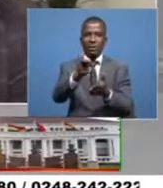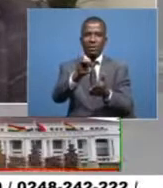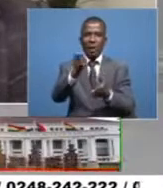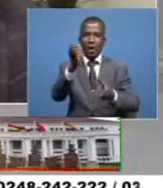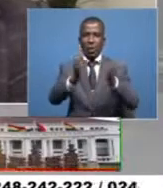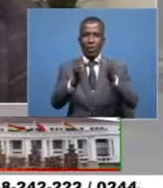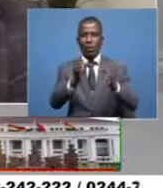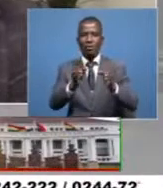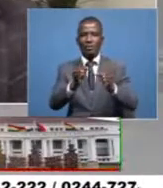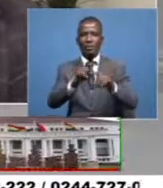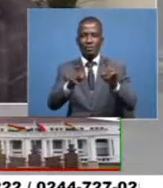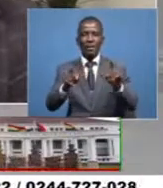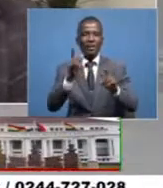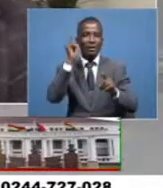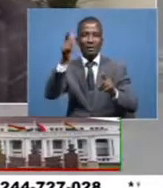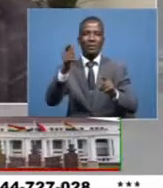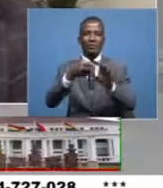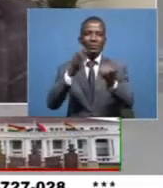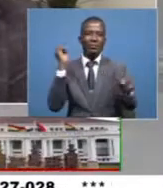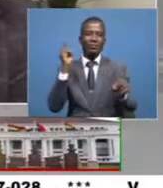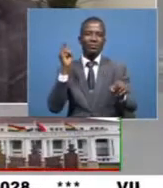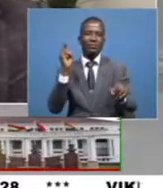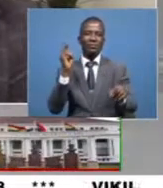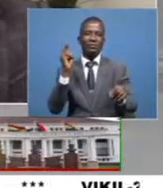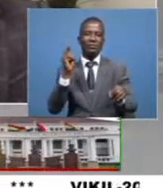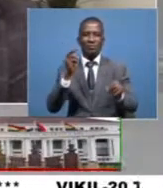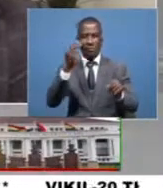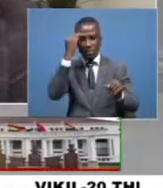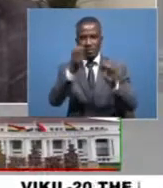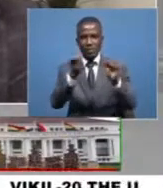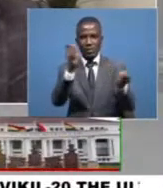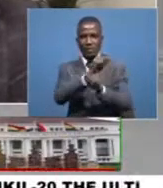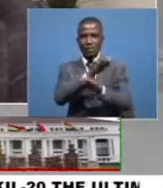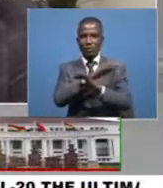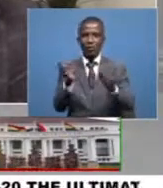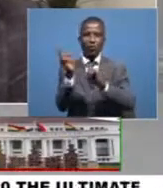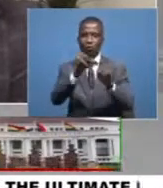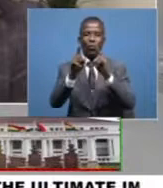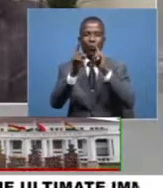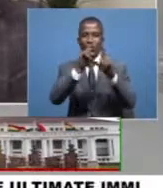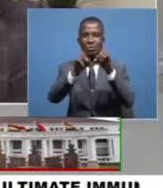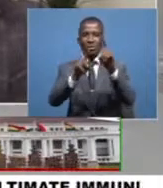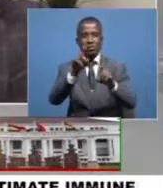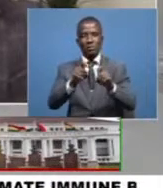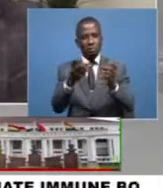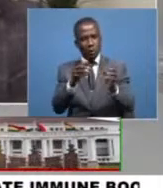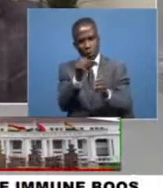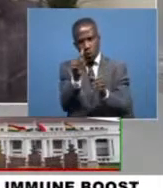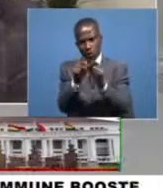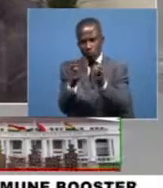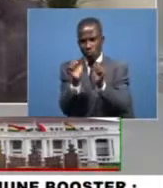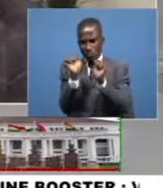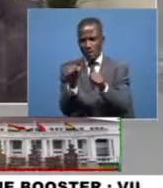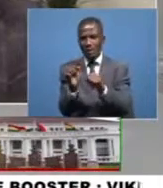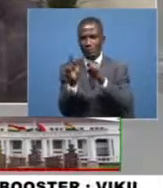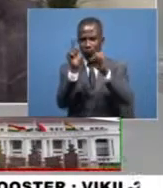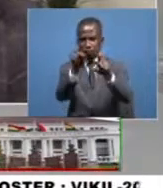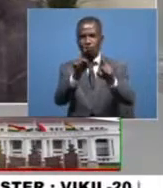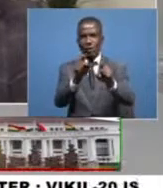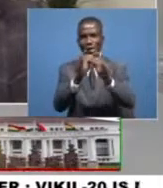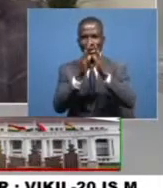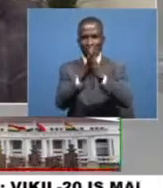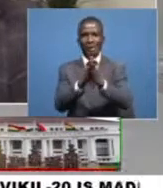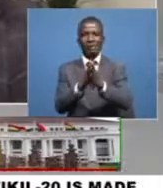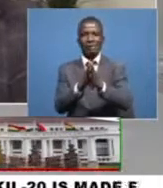testify and does not put it in as hearsay evidence. The other party can put that witness statement in as